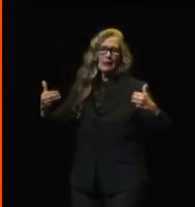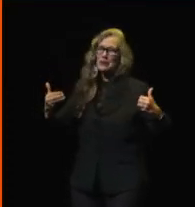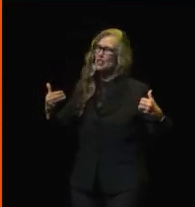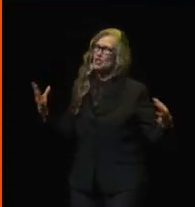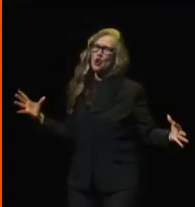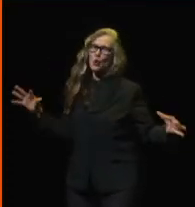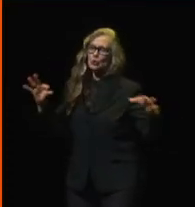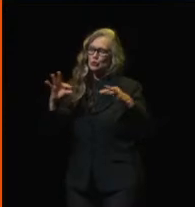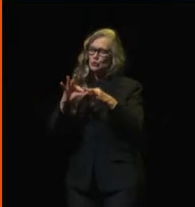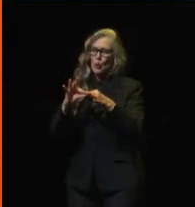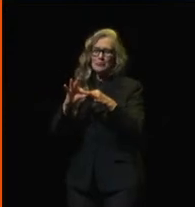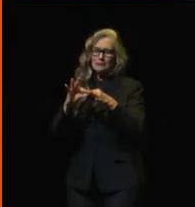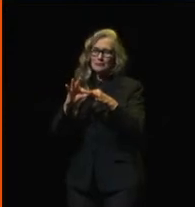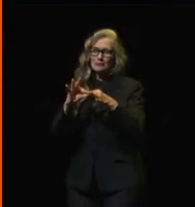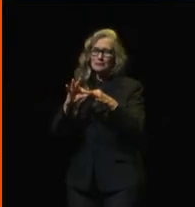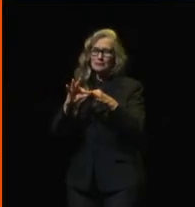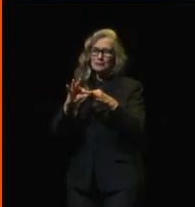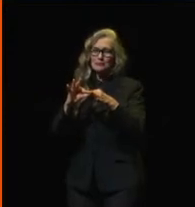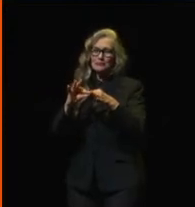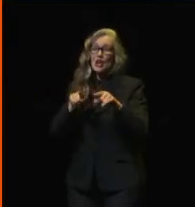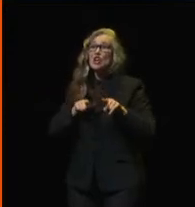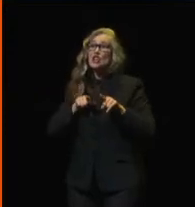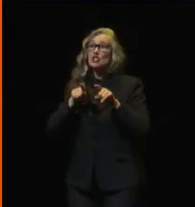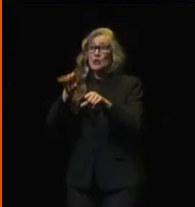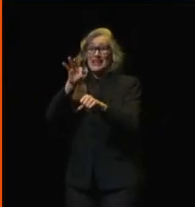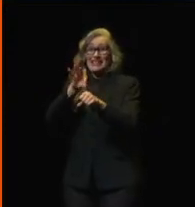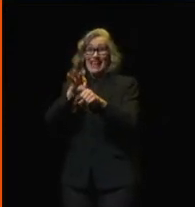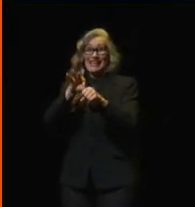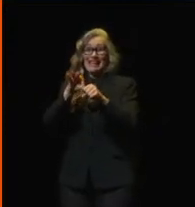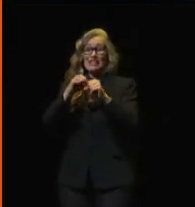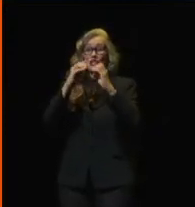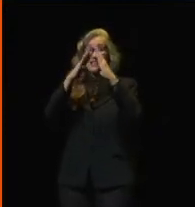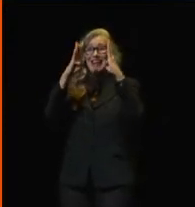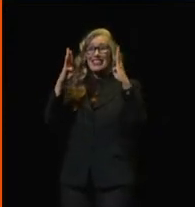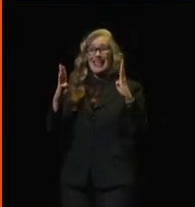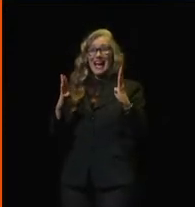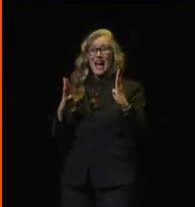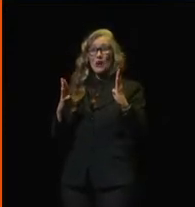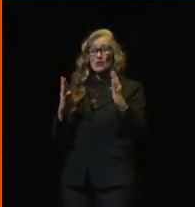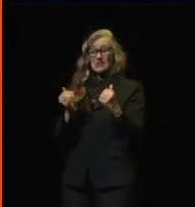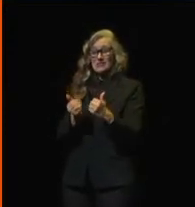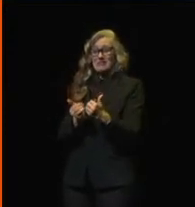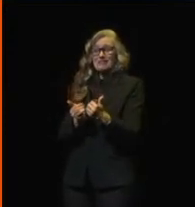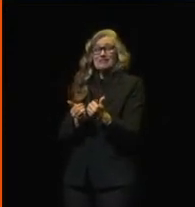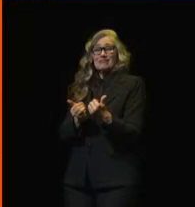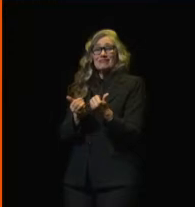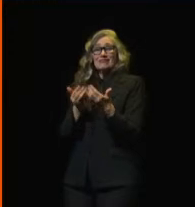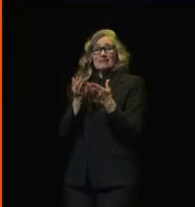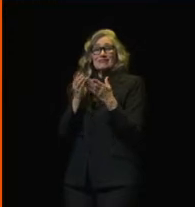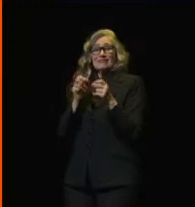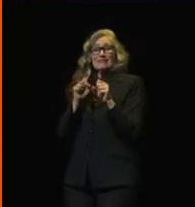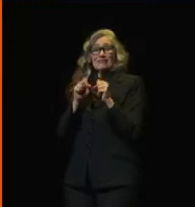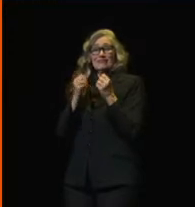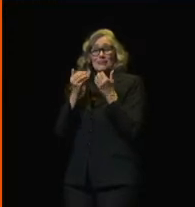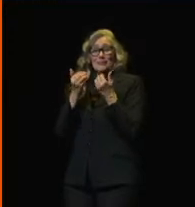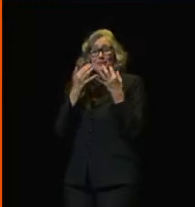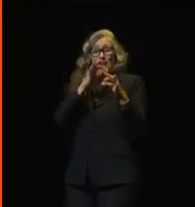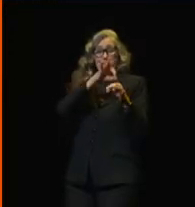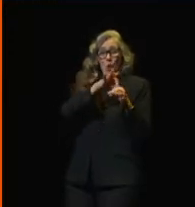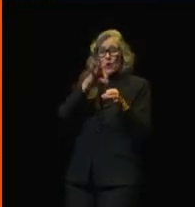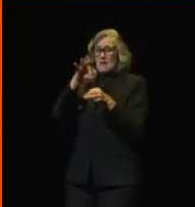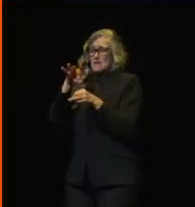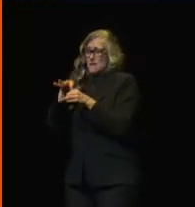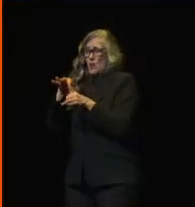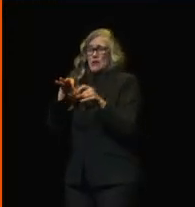The House flipped in that election. The ACA was saved, and I don't think anyone